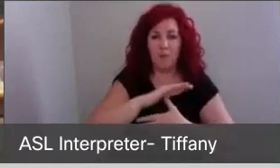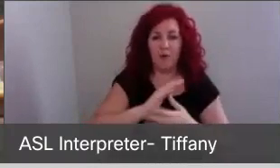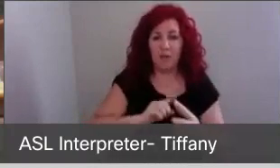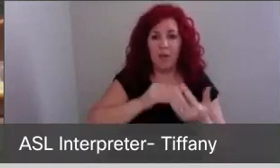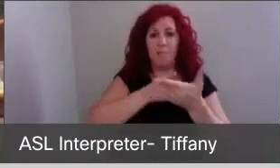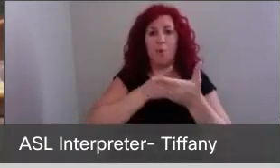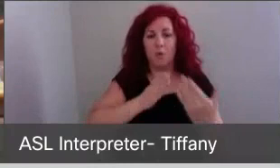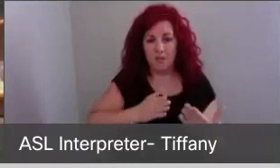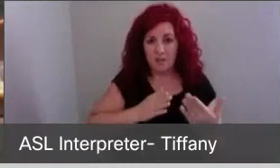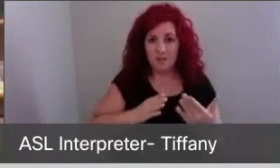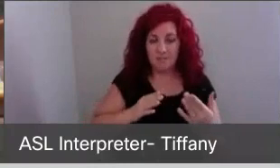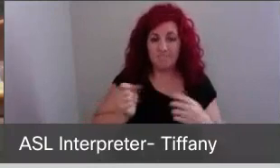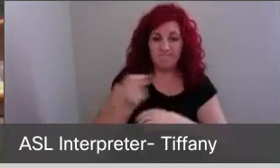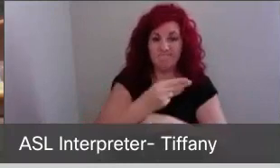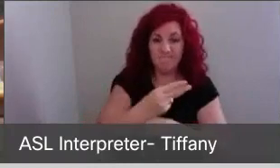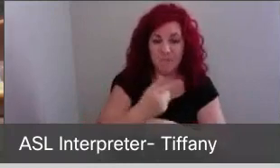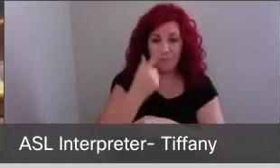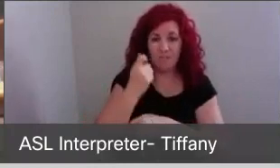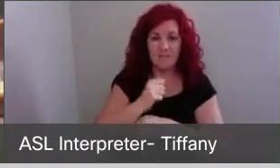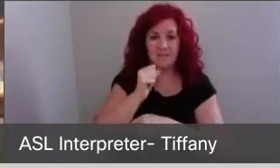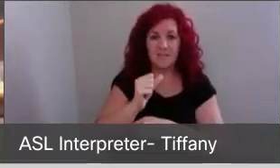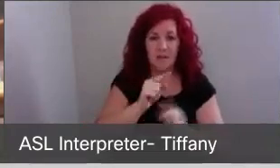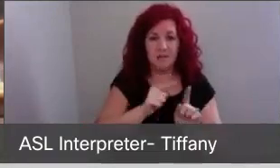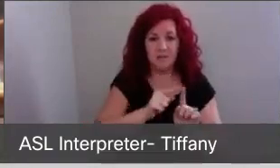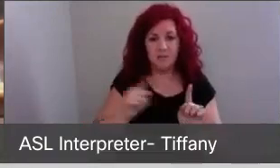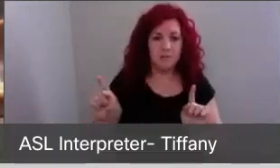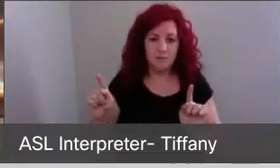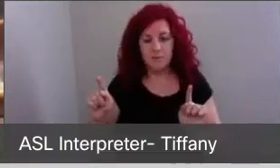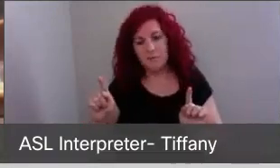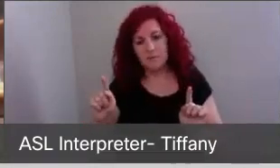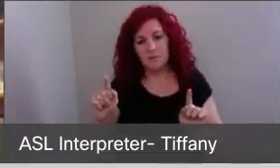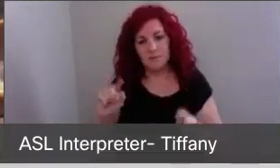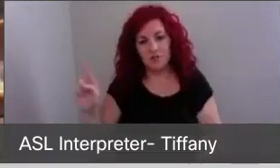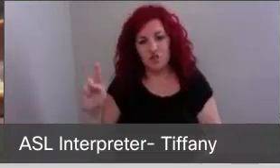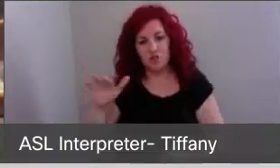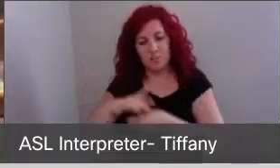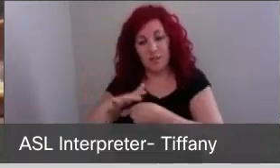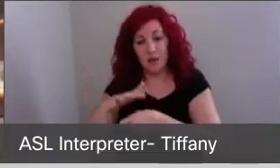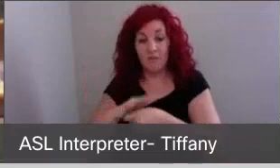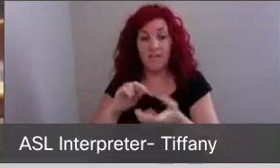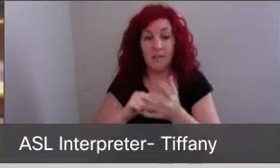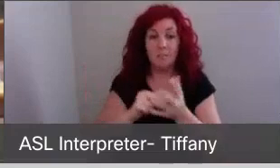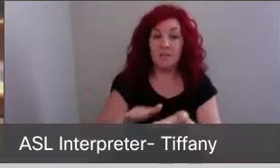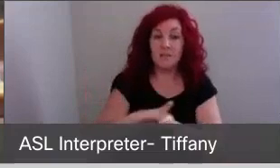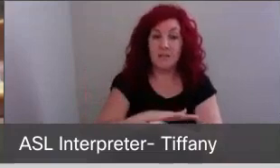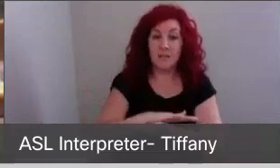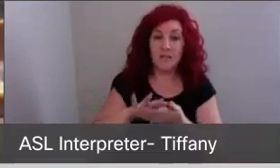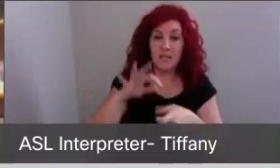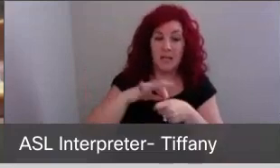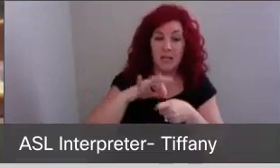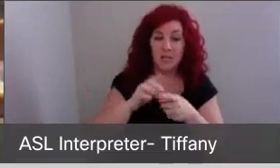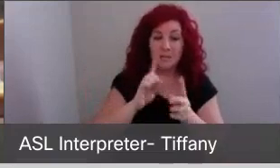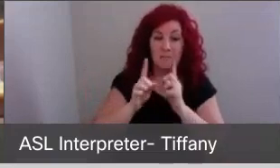opponents who were defeated because they were not extreme enough. It means clean election debates with no incumbents